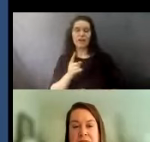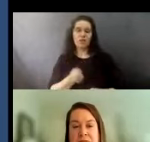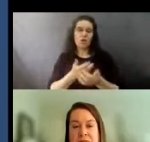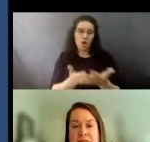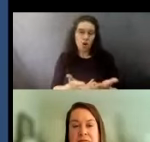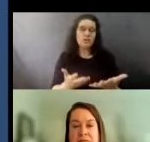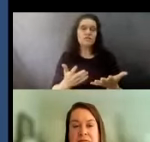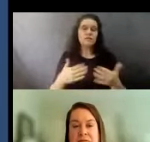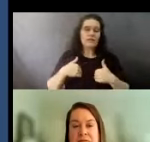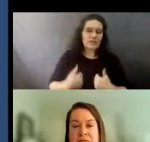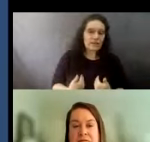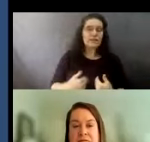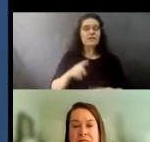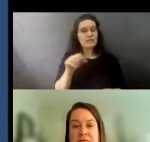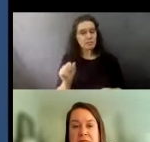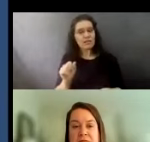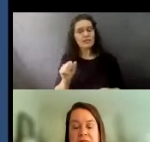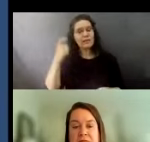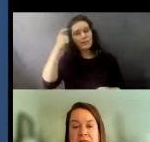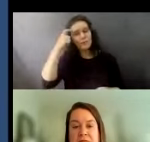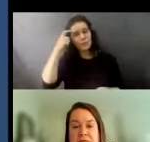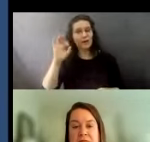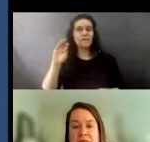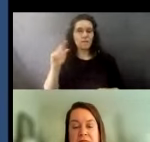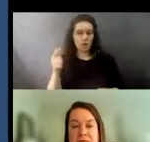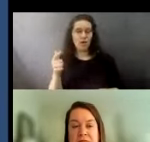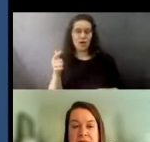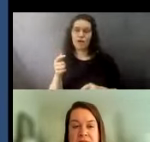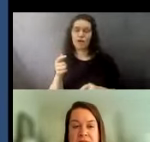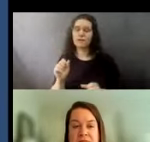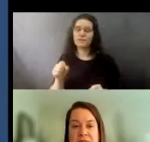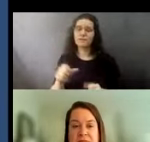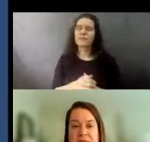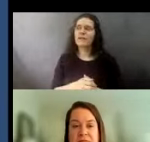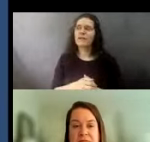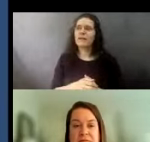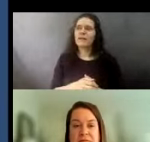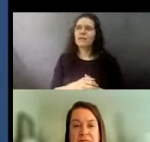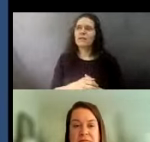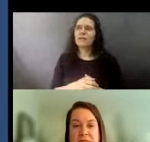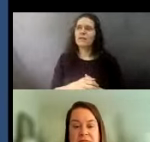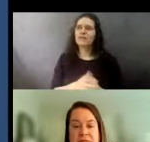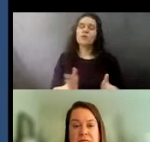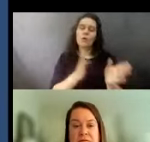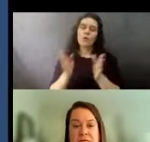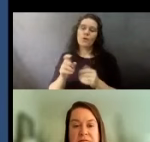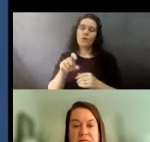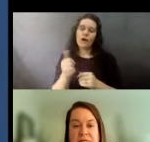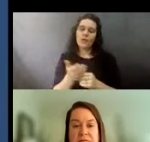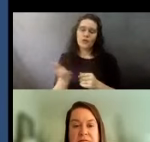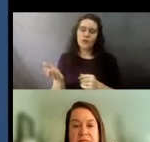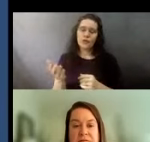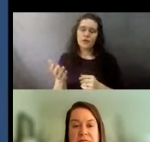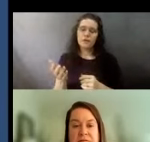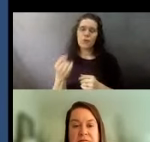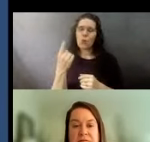fog. Finally, I'll just say that one of the leads of evidence that might explain a lot of long